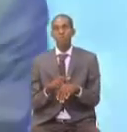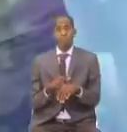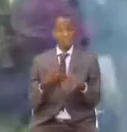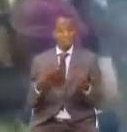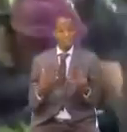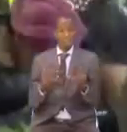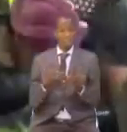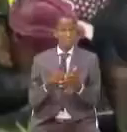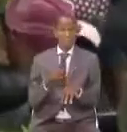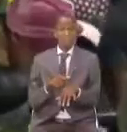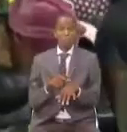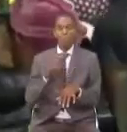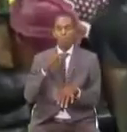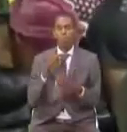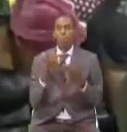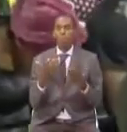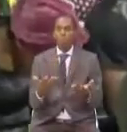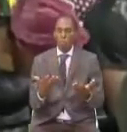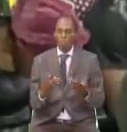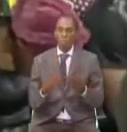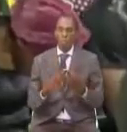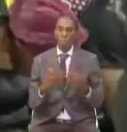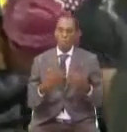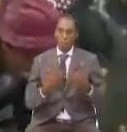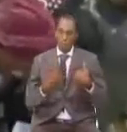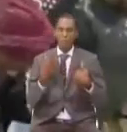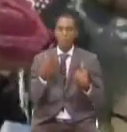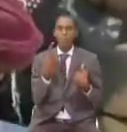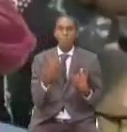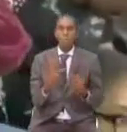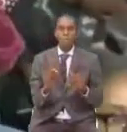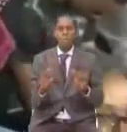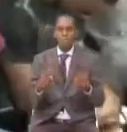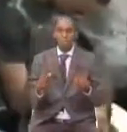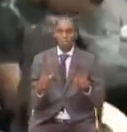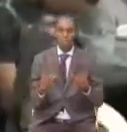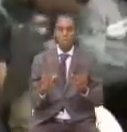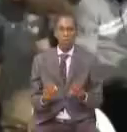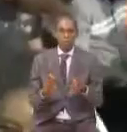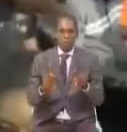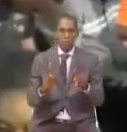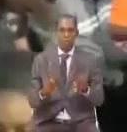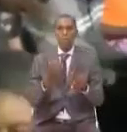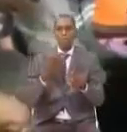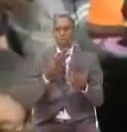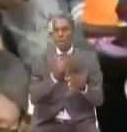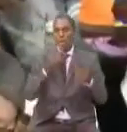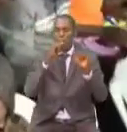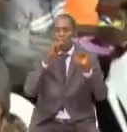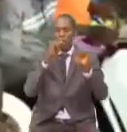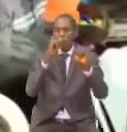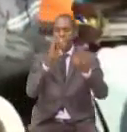time, you want to have the benefit. You want to have the blessing of this